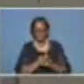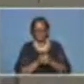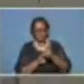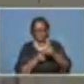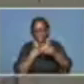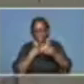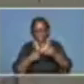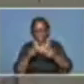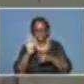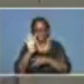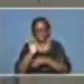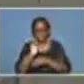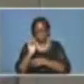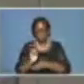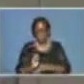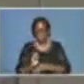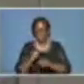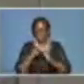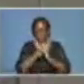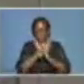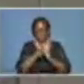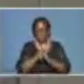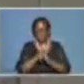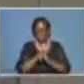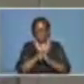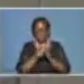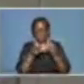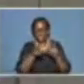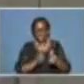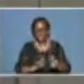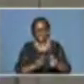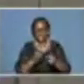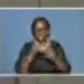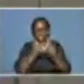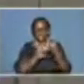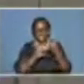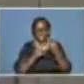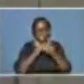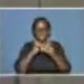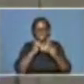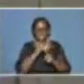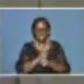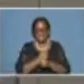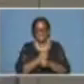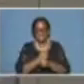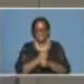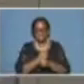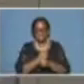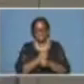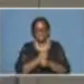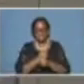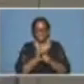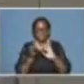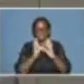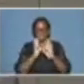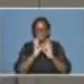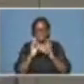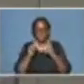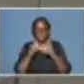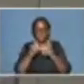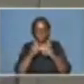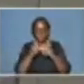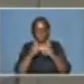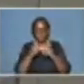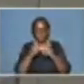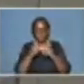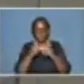the murders committed last year appears to be evidence of capital punishment being executed